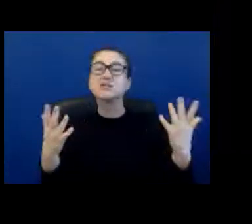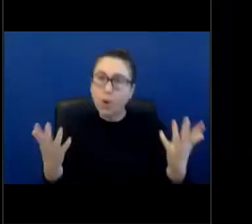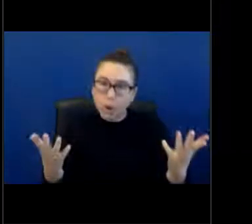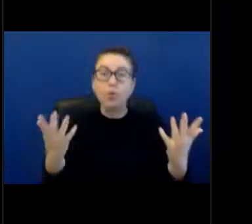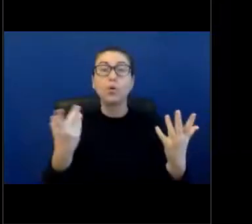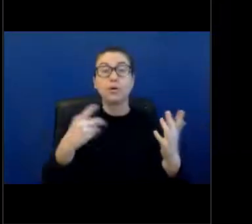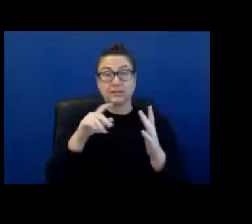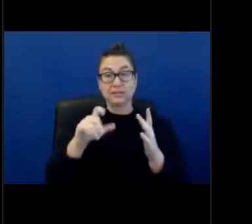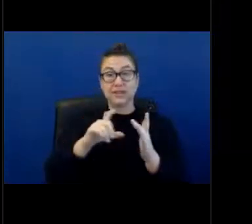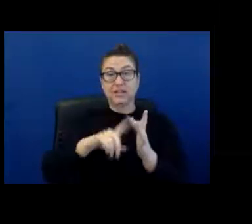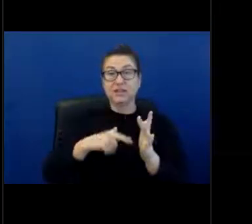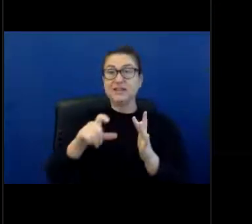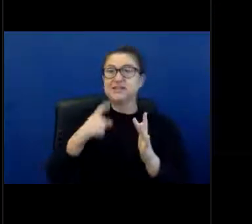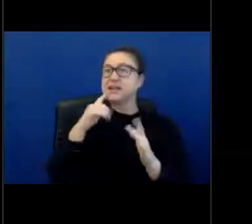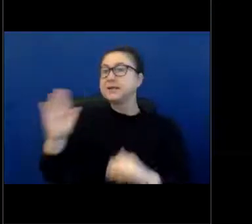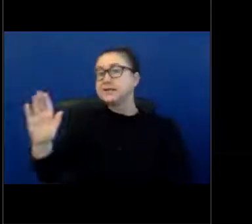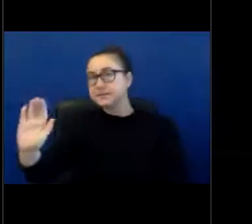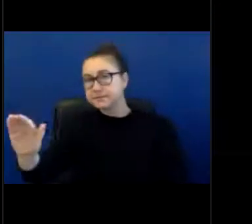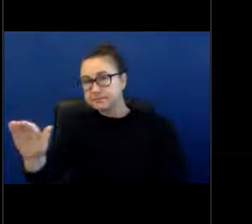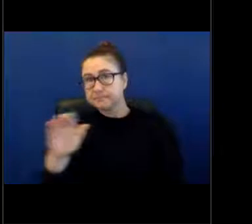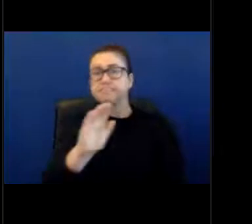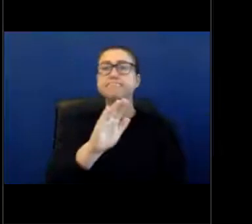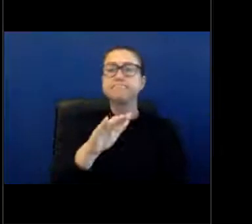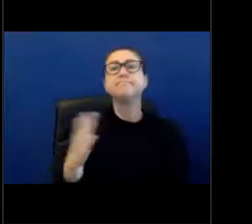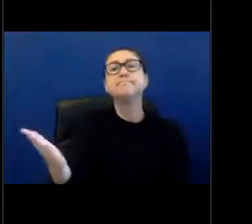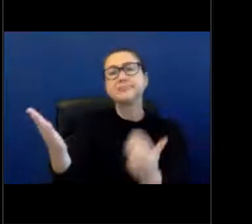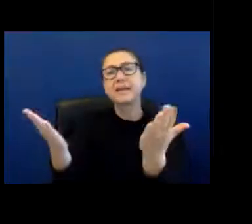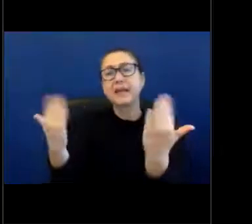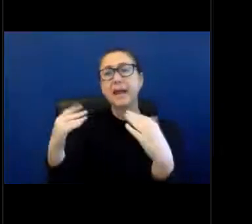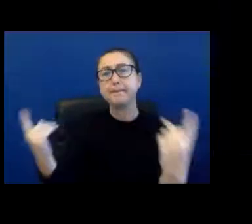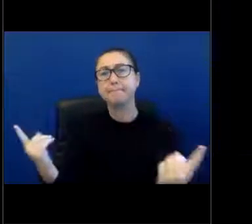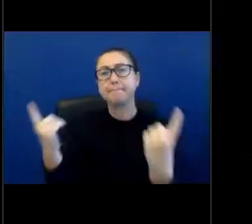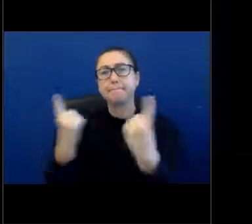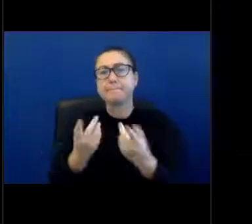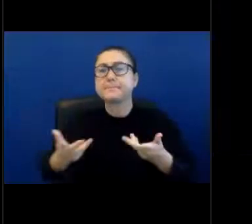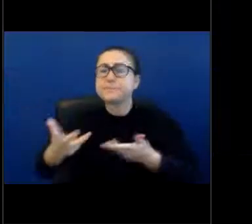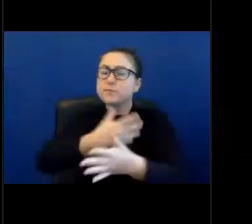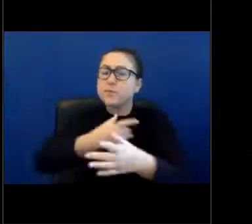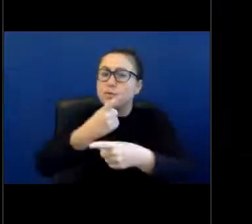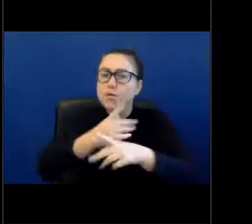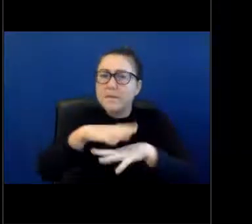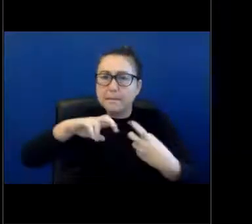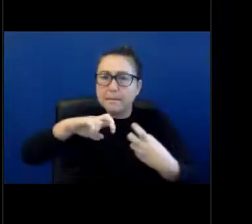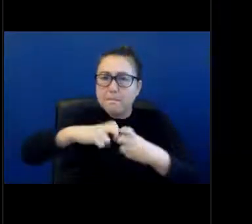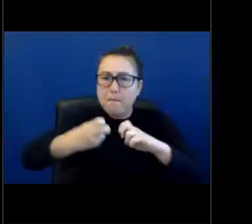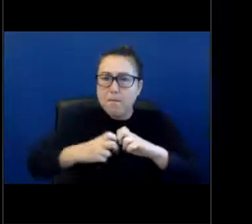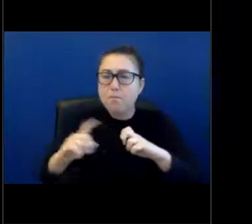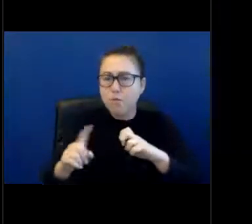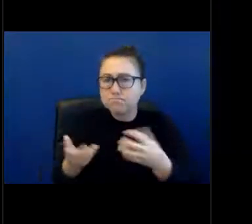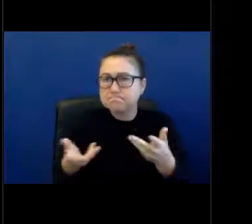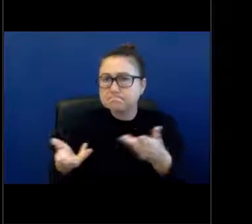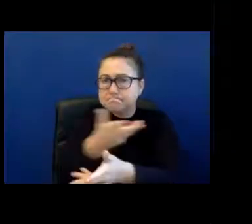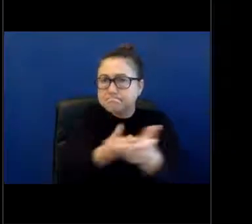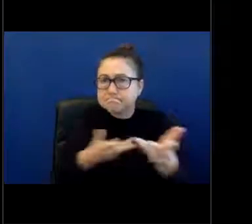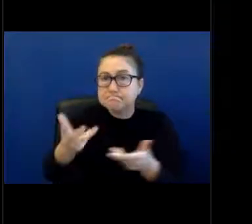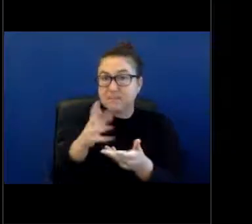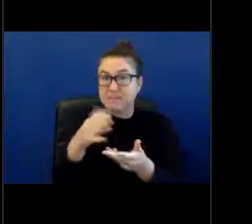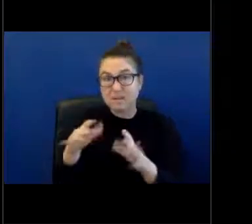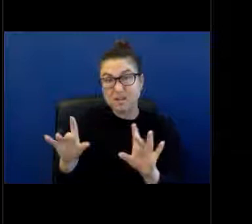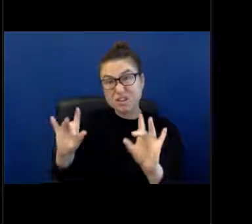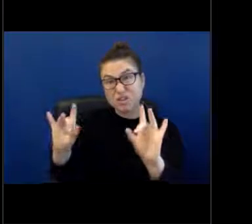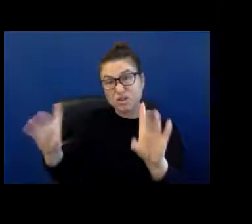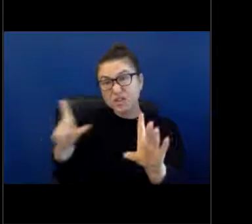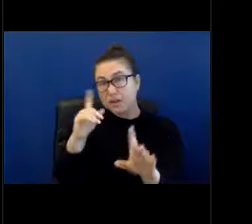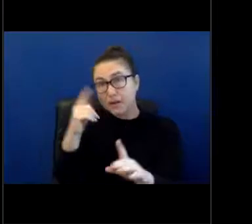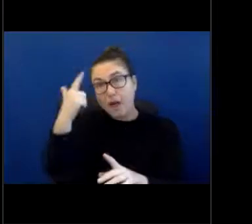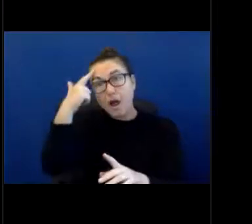let's sit down and talk about this. Let's talk about what the issues are, and let's see if you can come up with something that